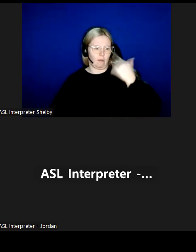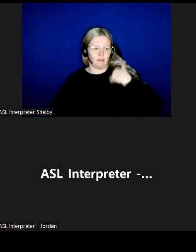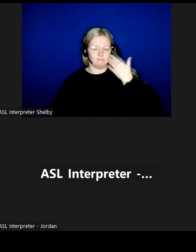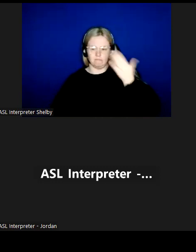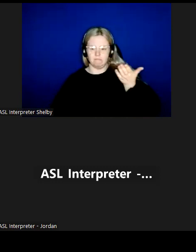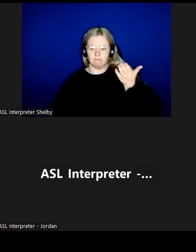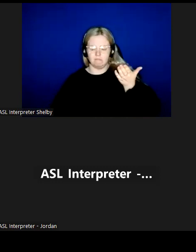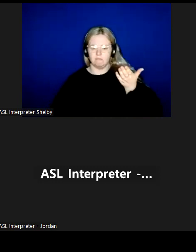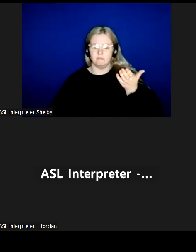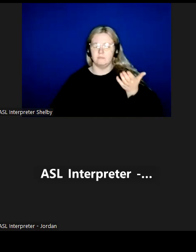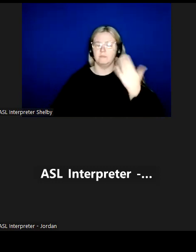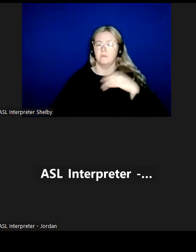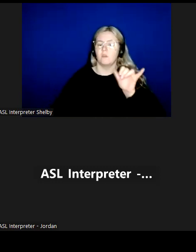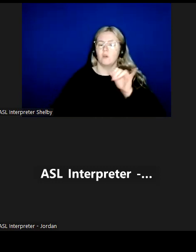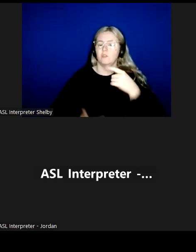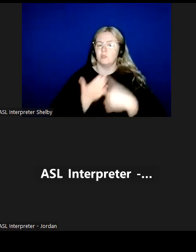being preoccupied,